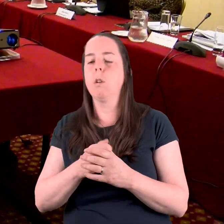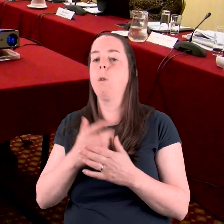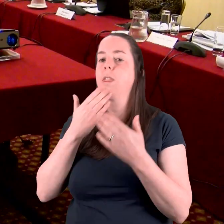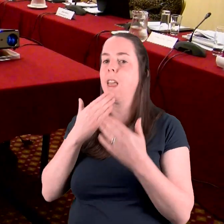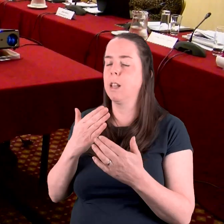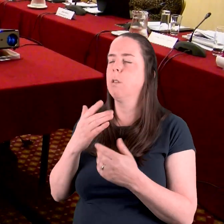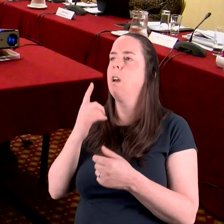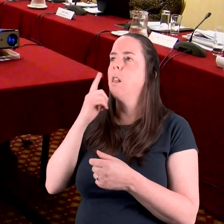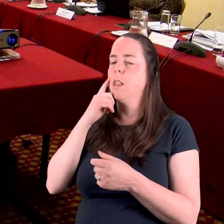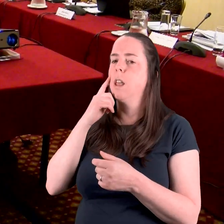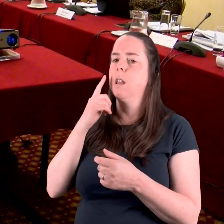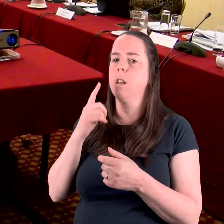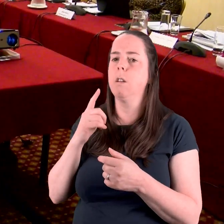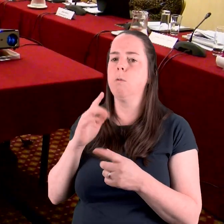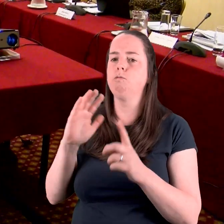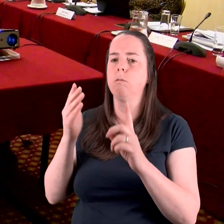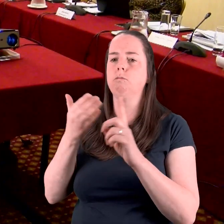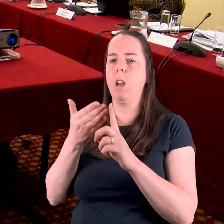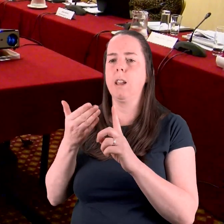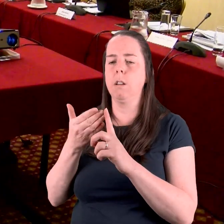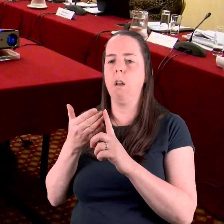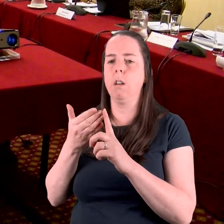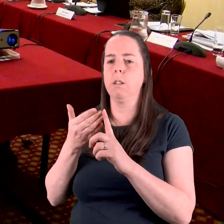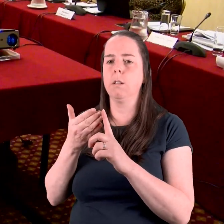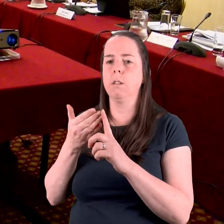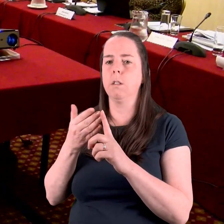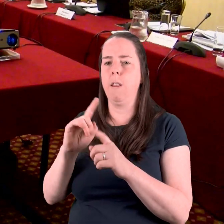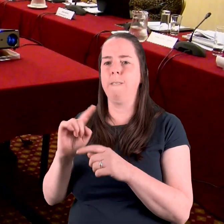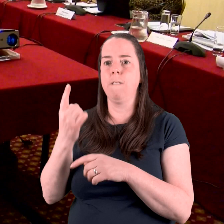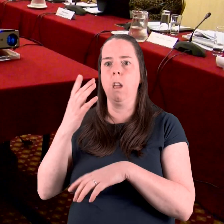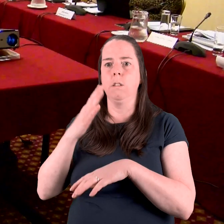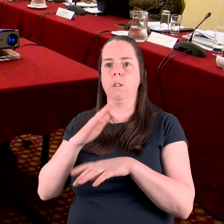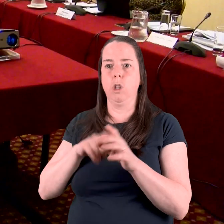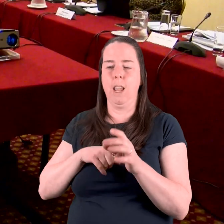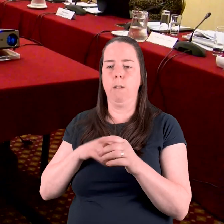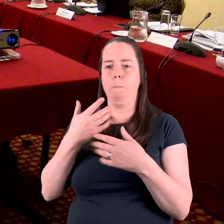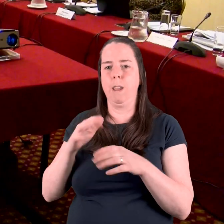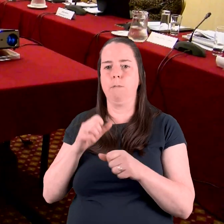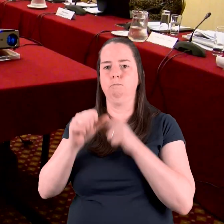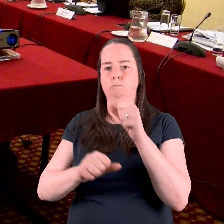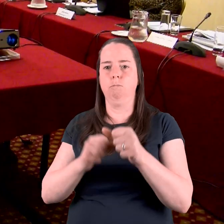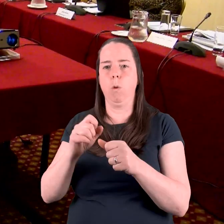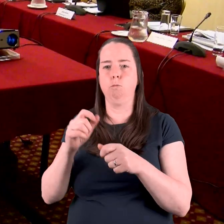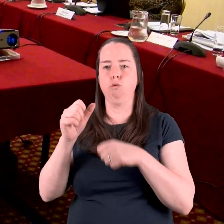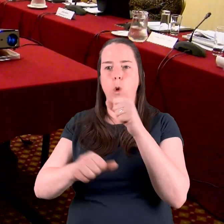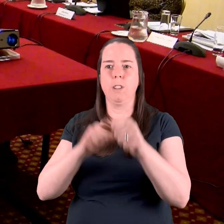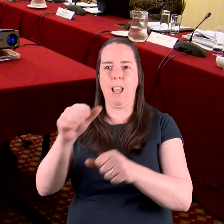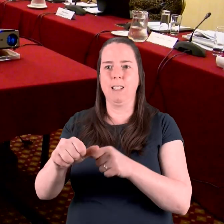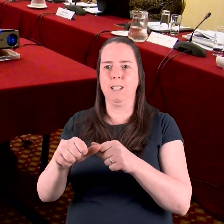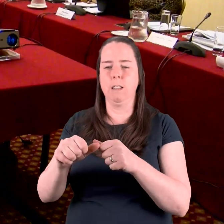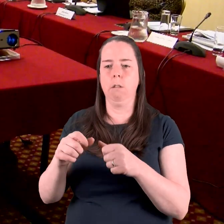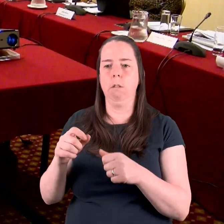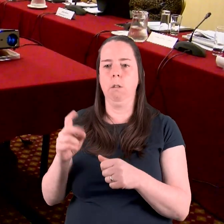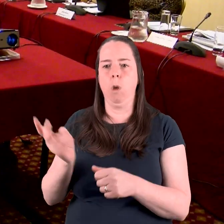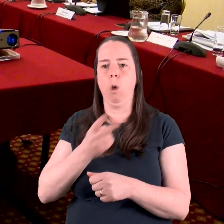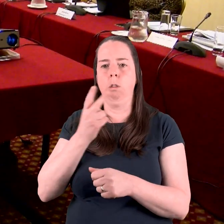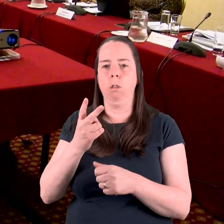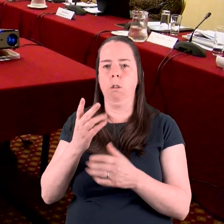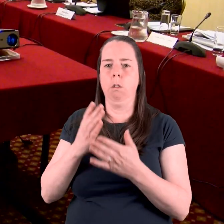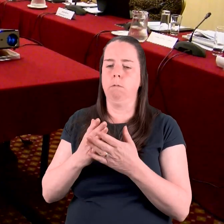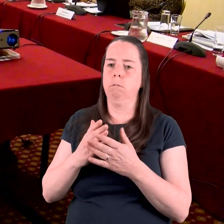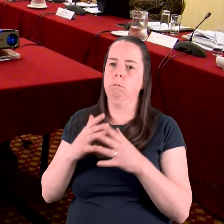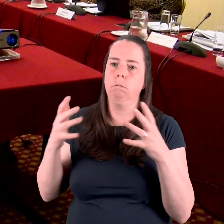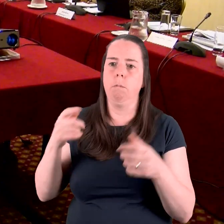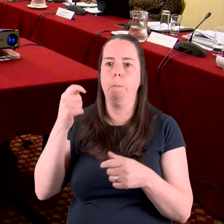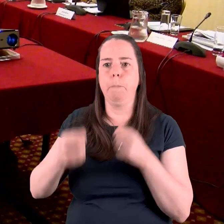is. No, thank you. So we recognise this is the first year that we've run both of these processes. And